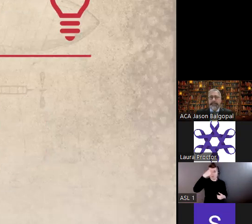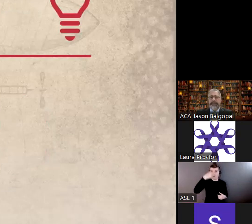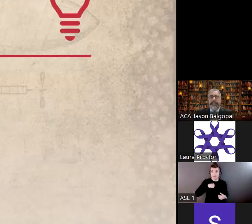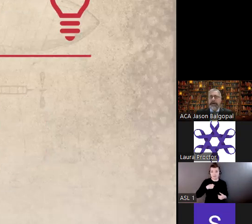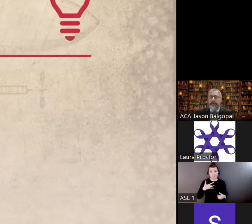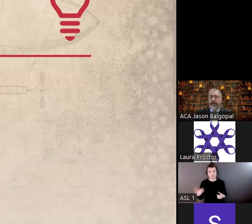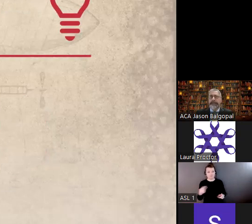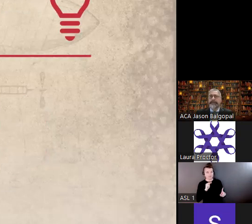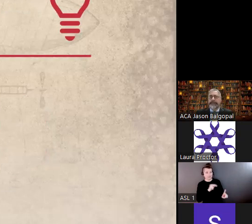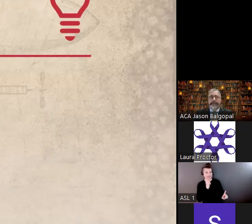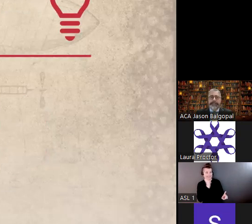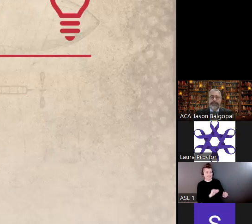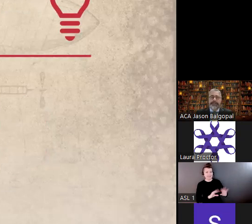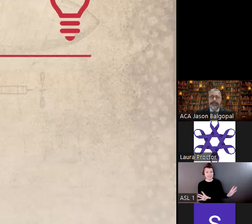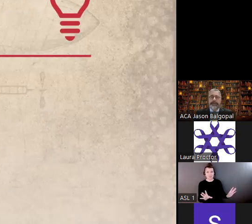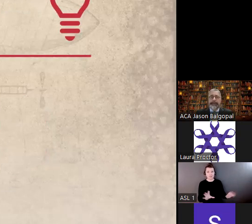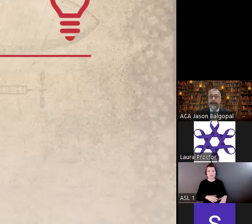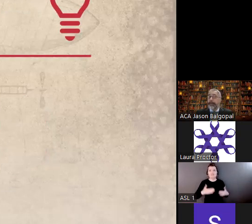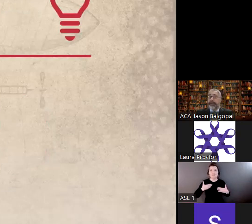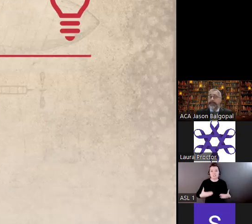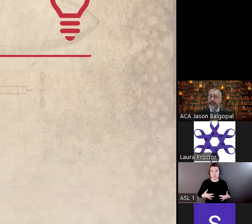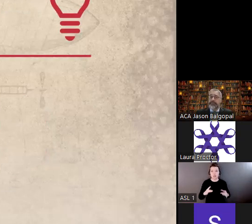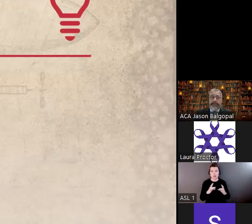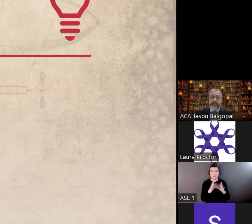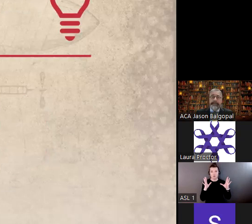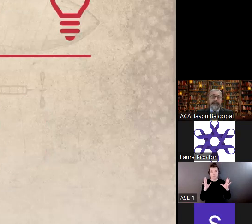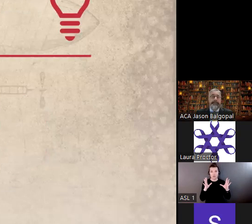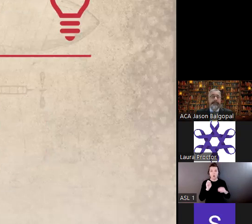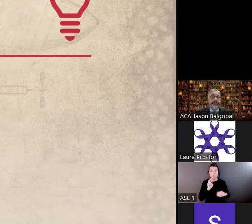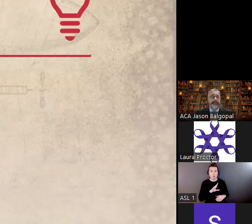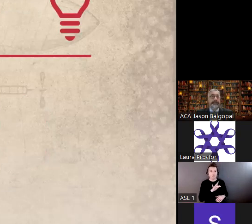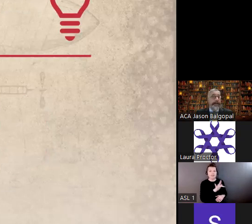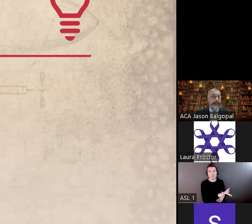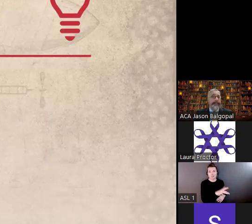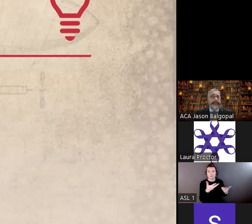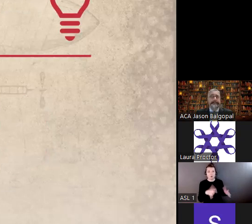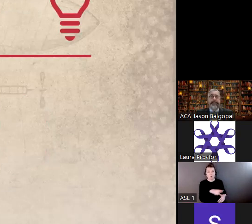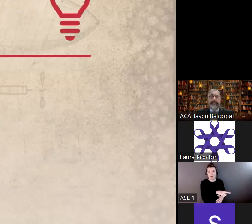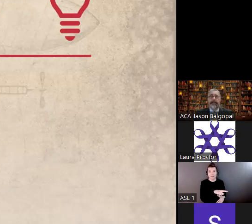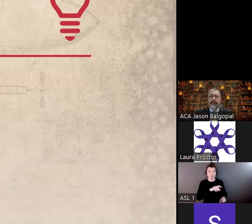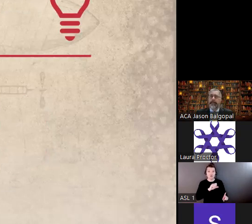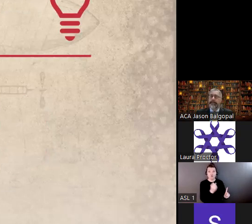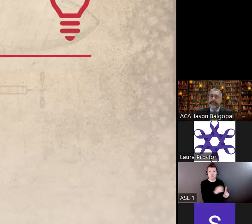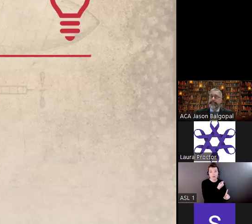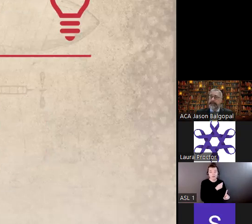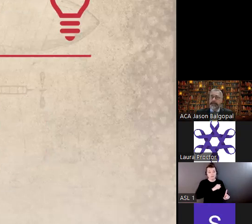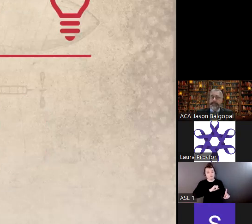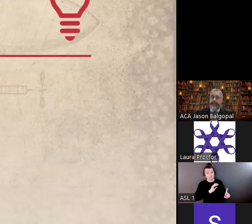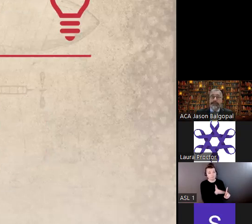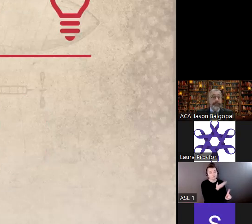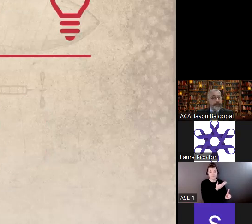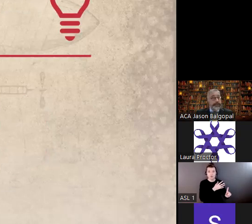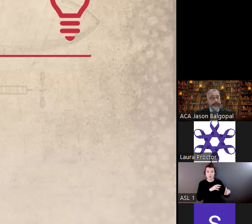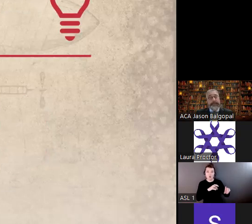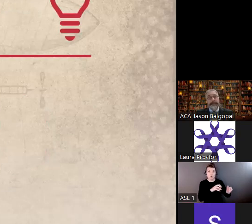abuse, unwanted physical touching, whether that is striking the older person, grabbing them, or whether it's sexual in